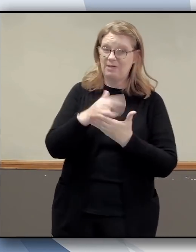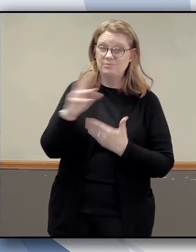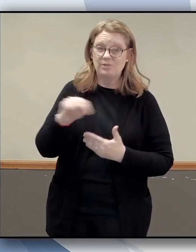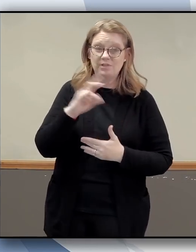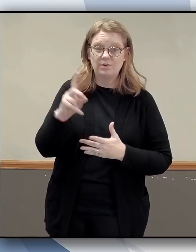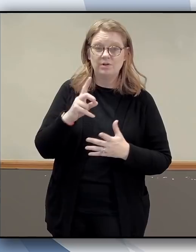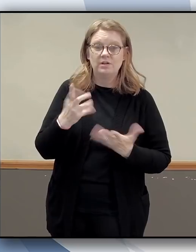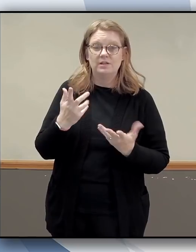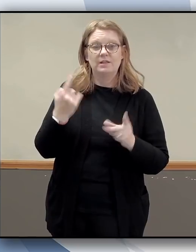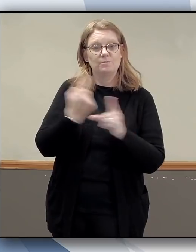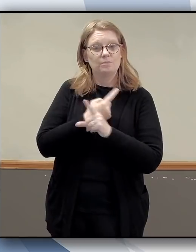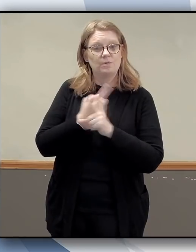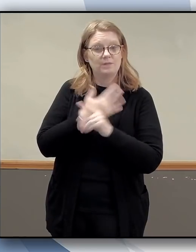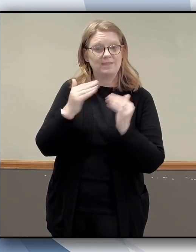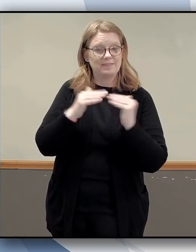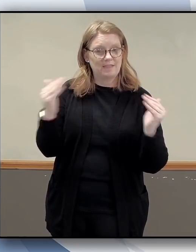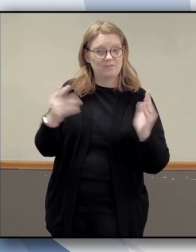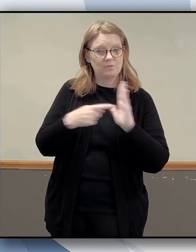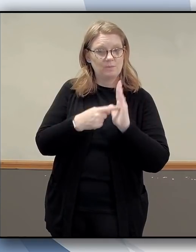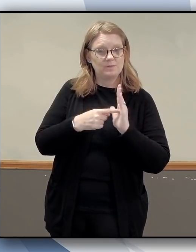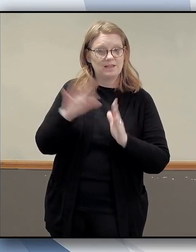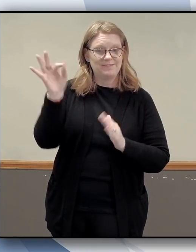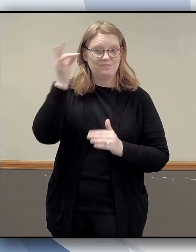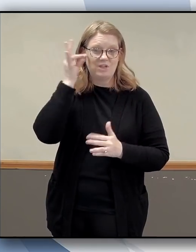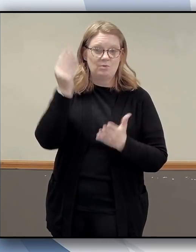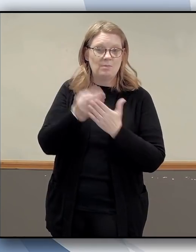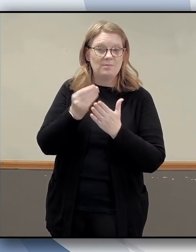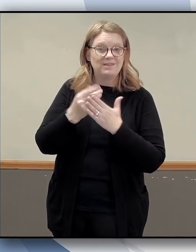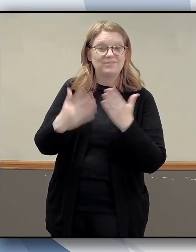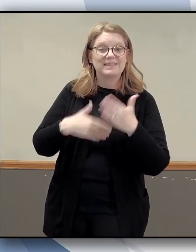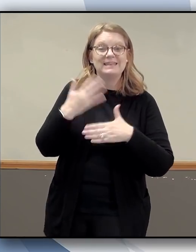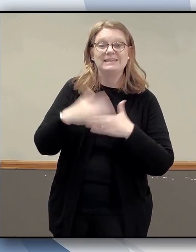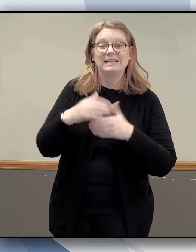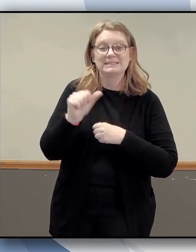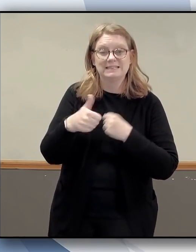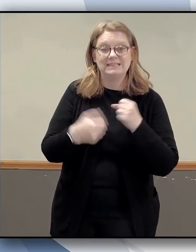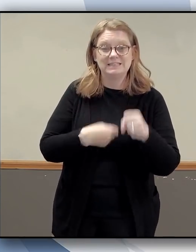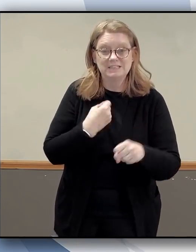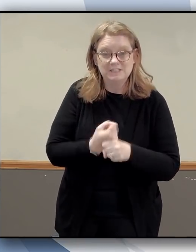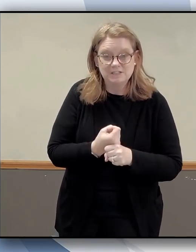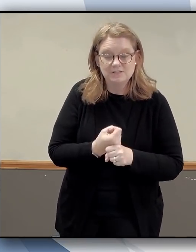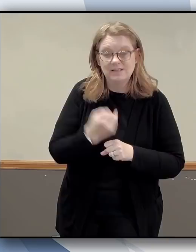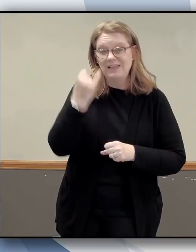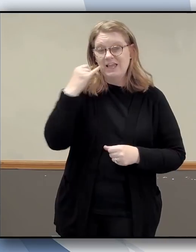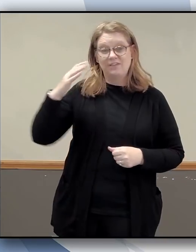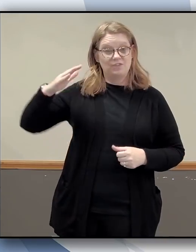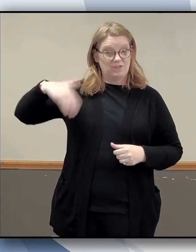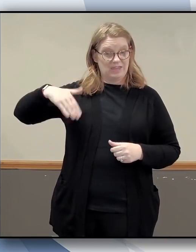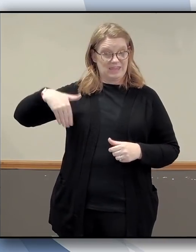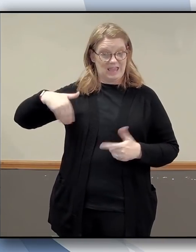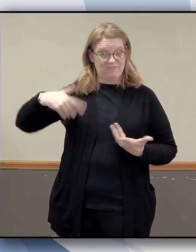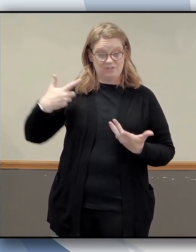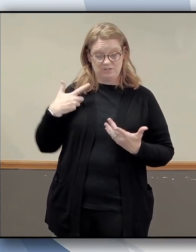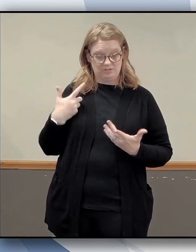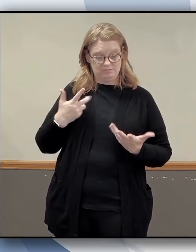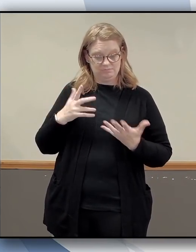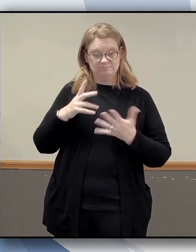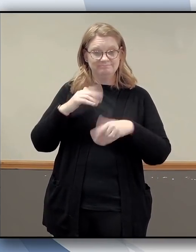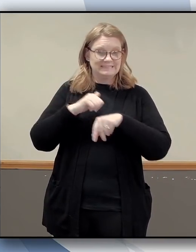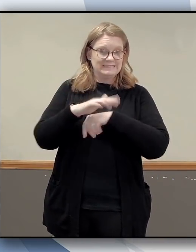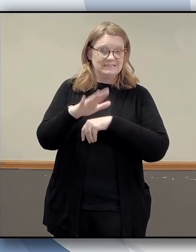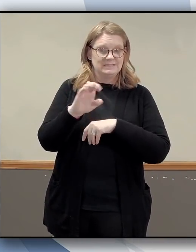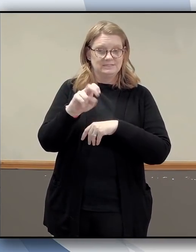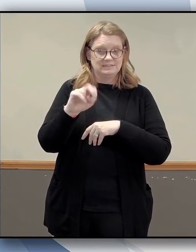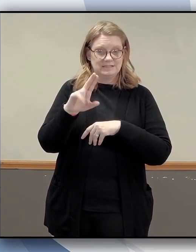of representation and federal funds for the next 10 years. So again, if you've not submitted your census, internet self-response will be available across